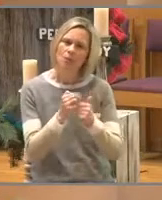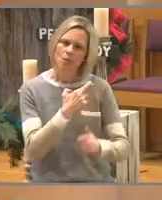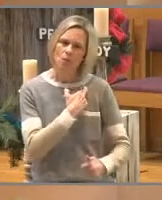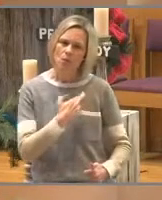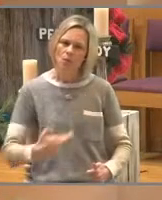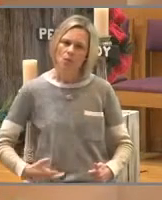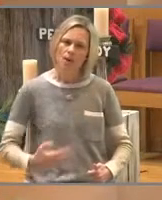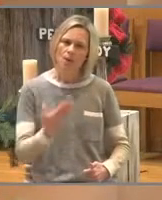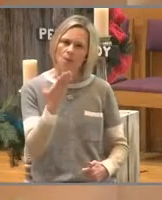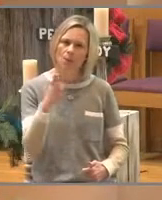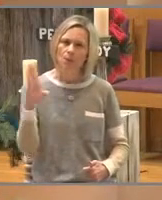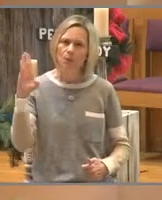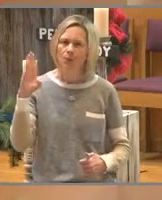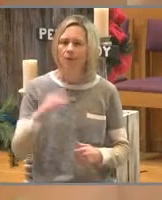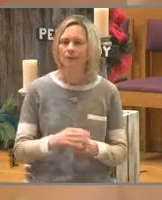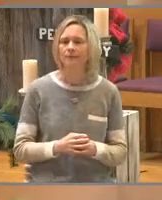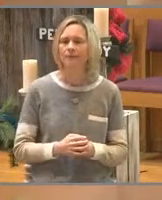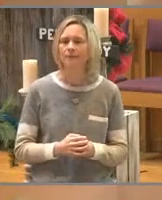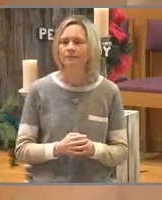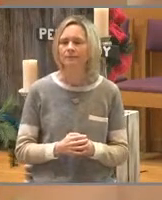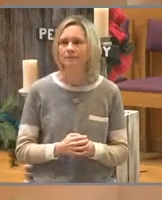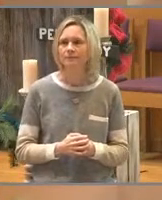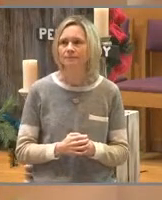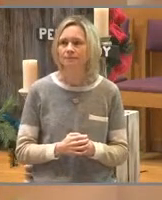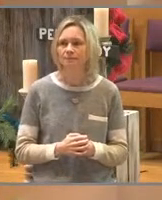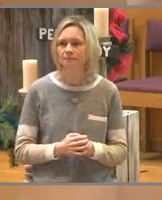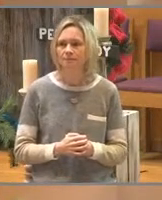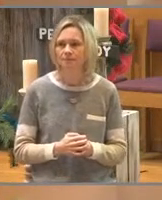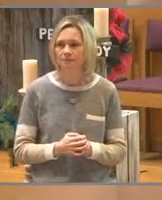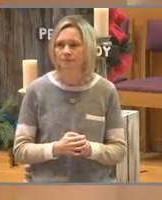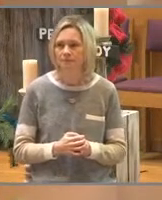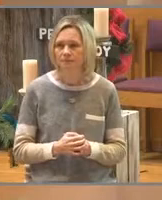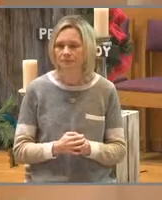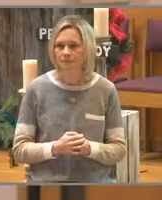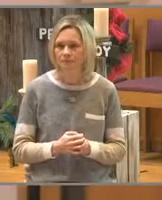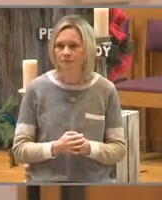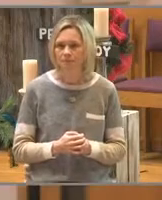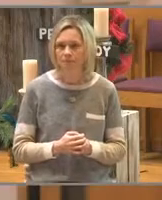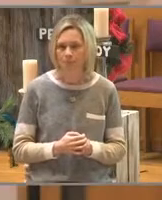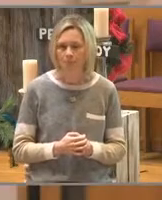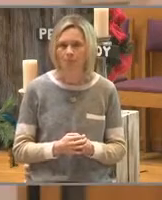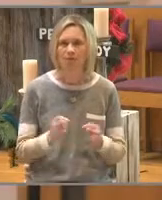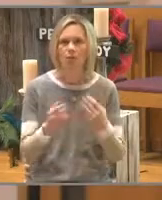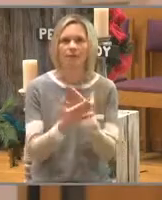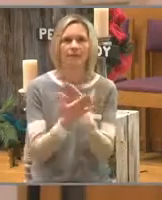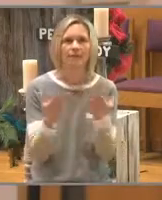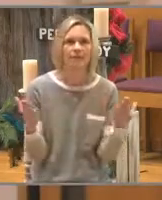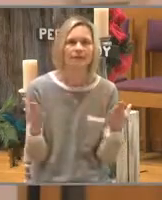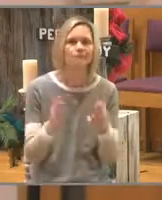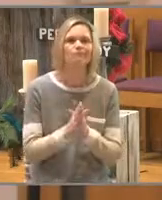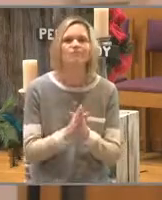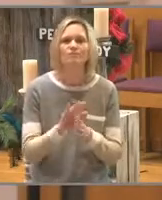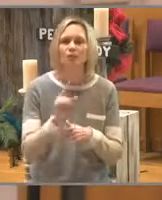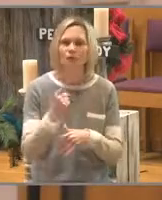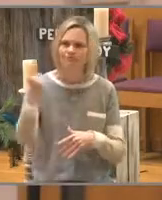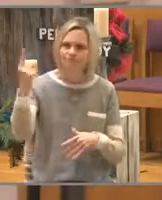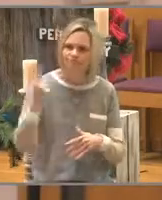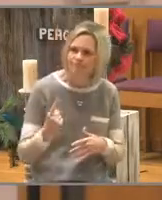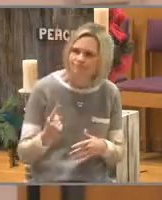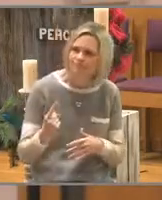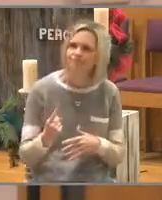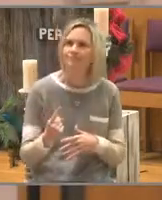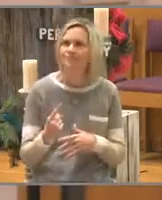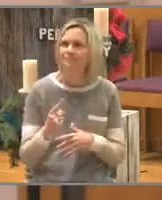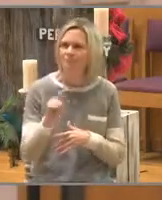why we use blue during Advent. Well, awesome. So there's so many things to hear. So first of all, you walked out into the sanctuary and you saw those